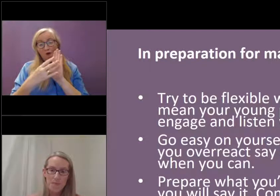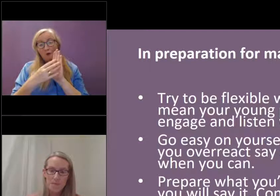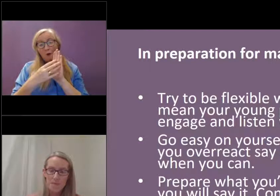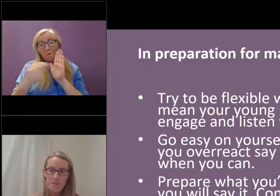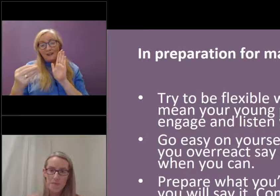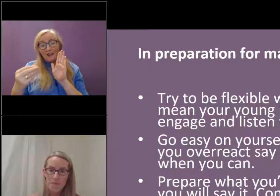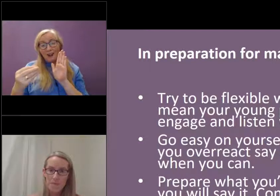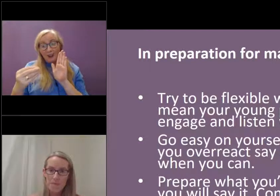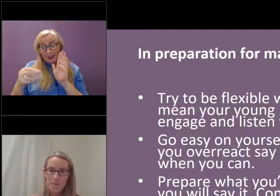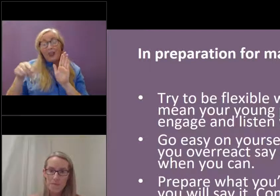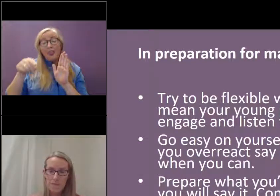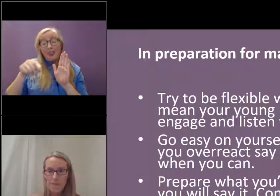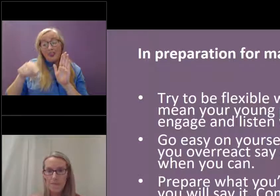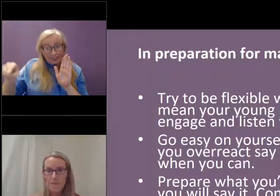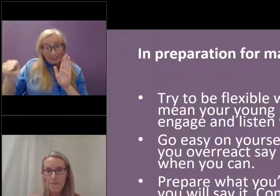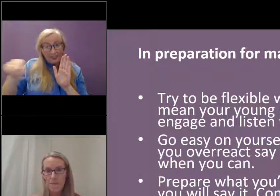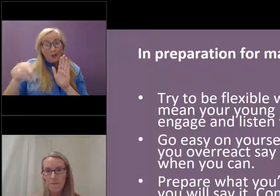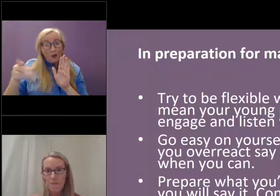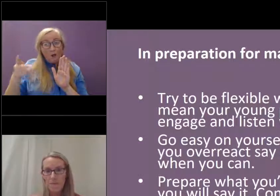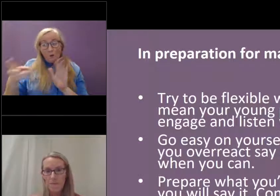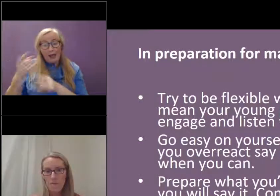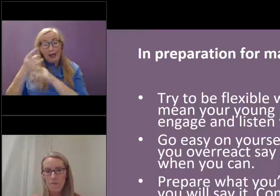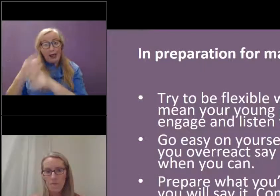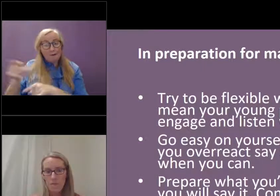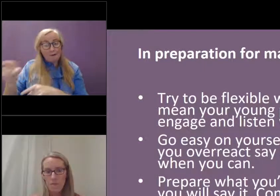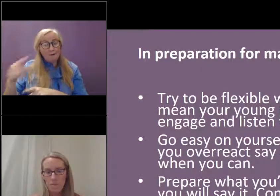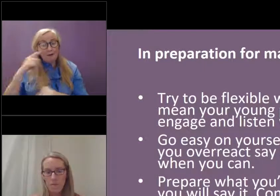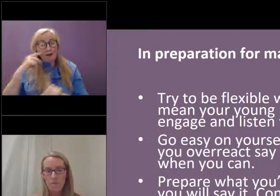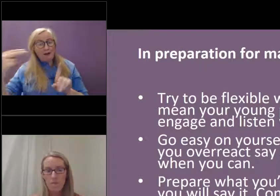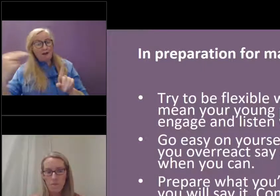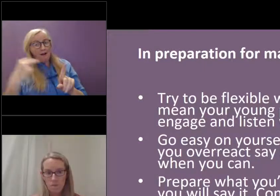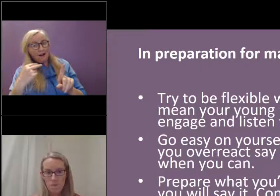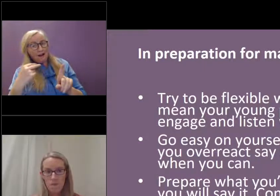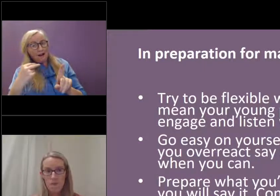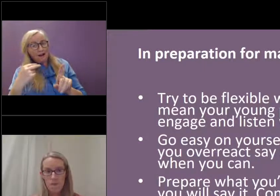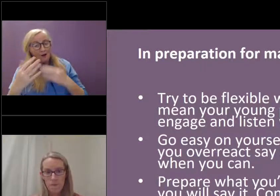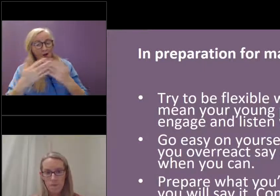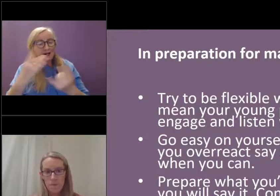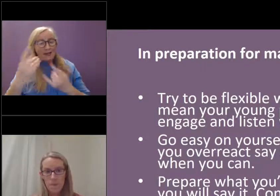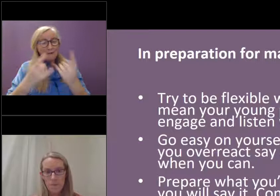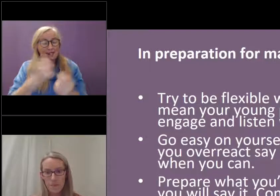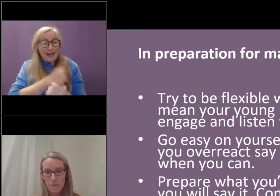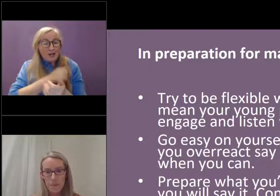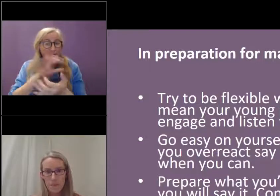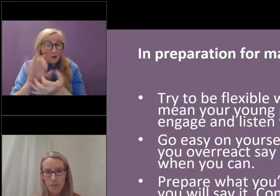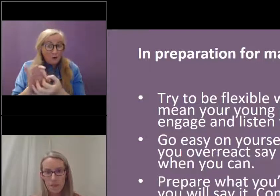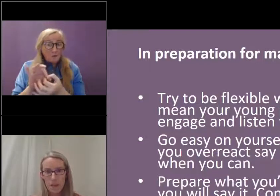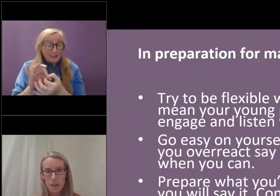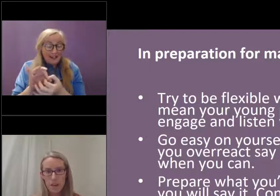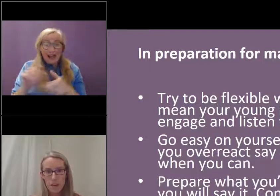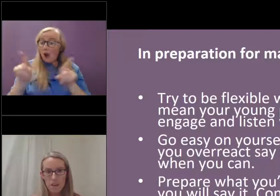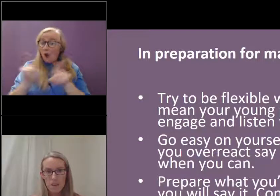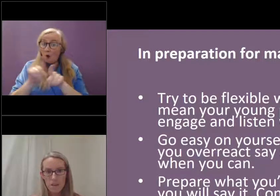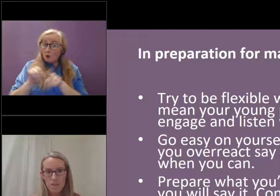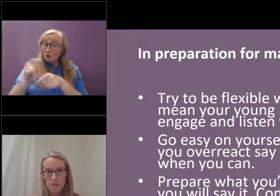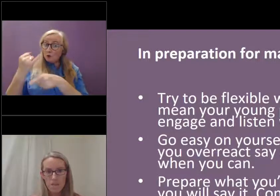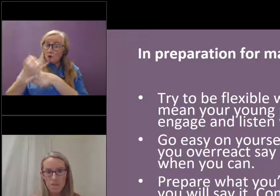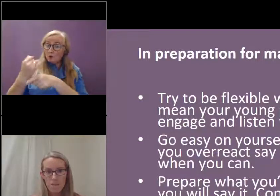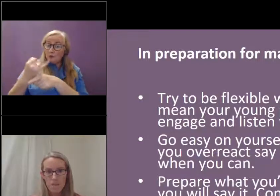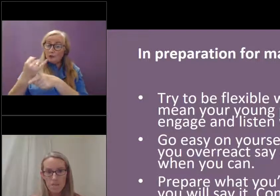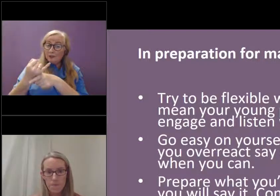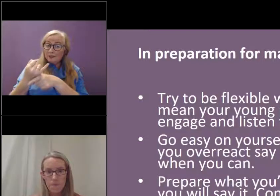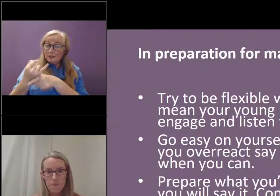lot from that, and can really help them, particularly in other situations outside of the home, as well, like in school, when people